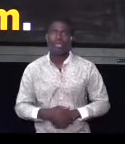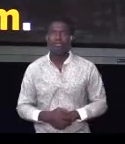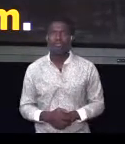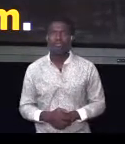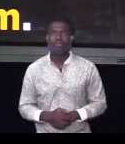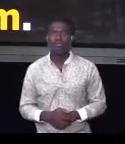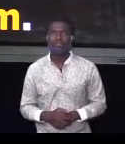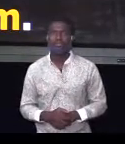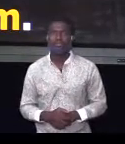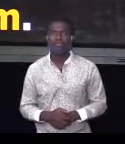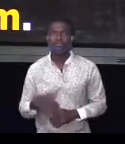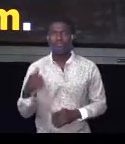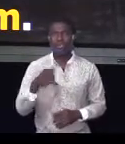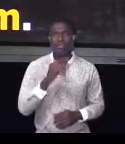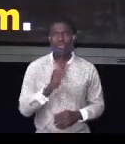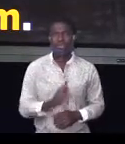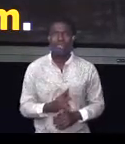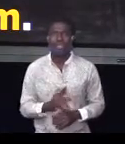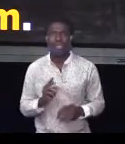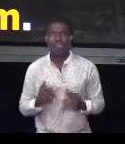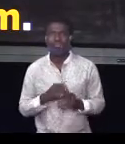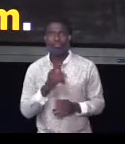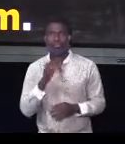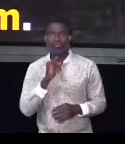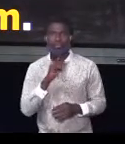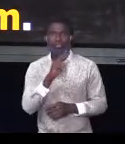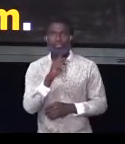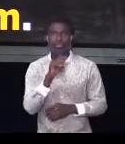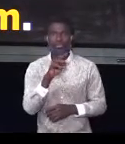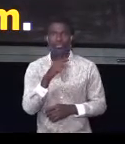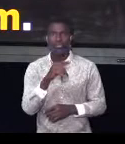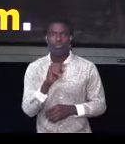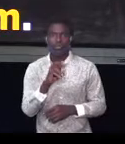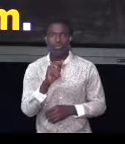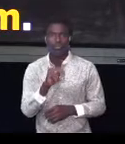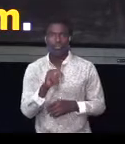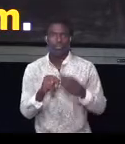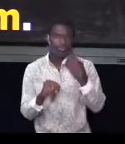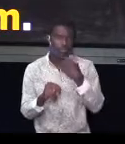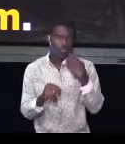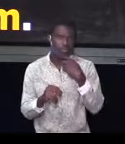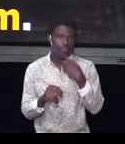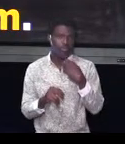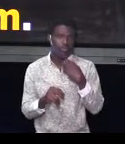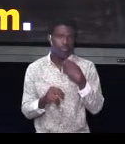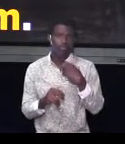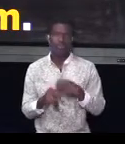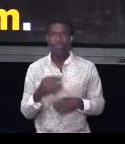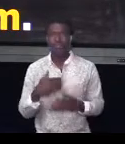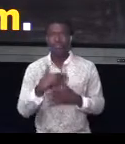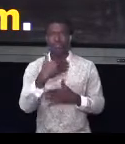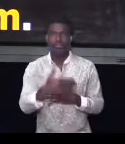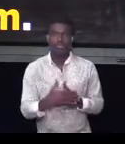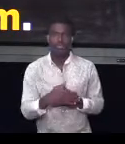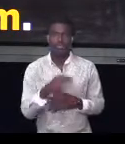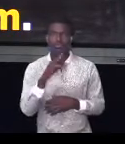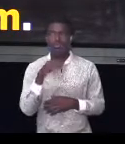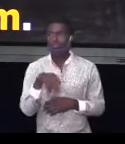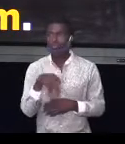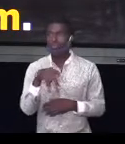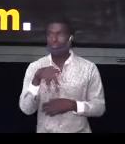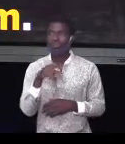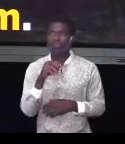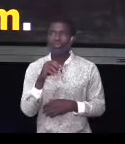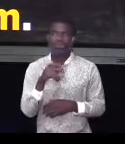important minerals that a plant requires? They are, first one is nitrogen, say that, nitrogen. The next one